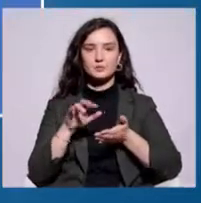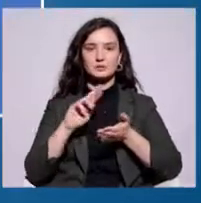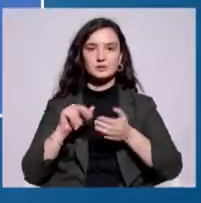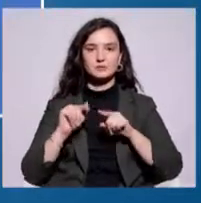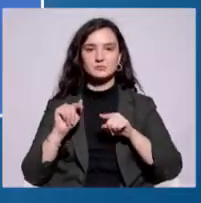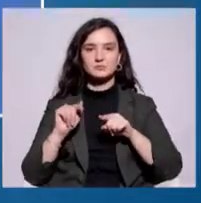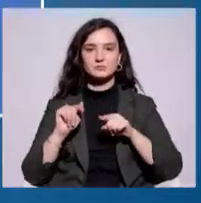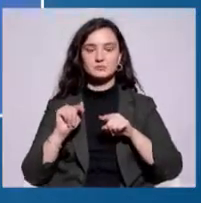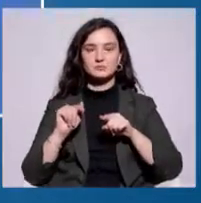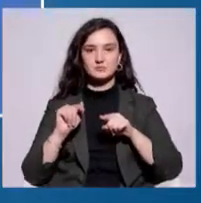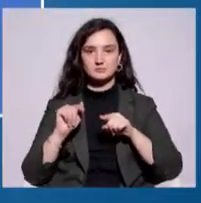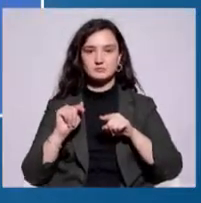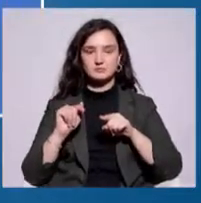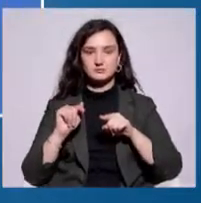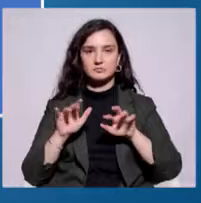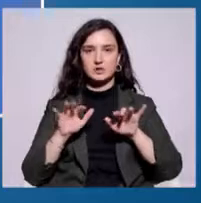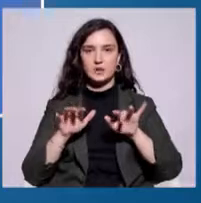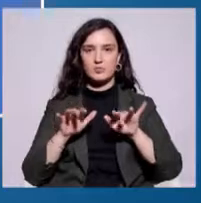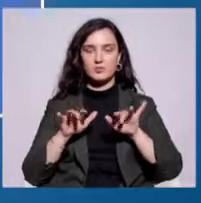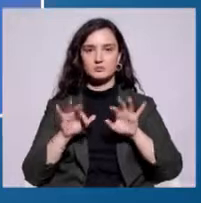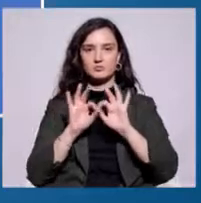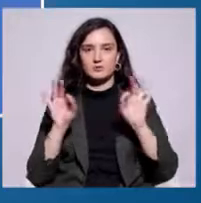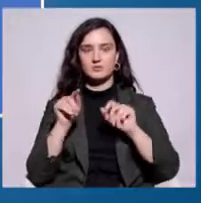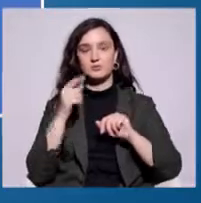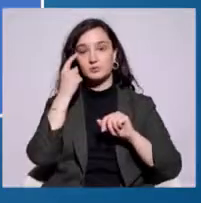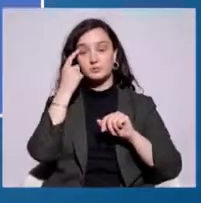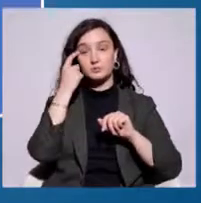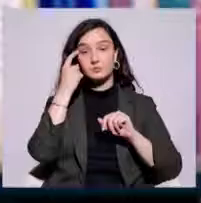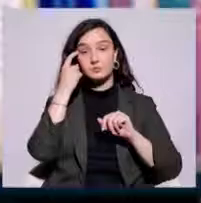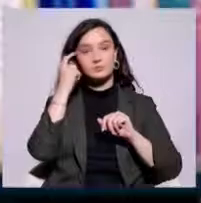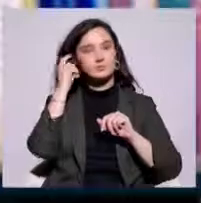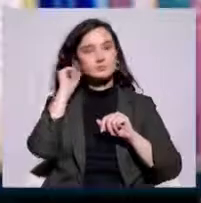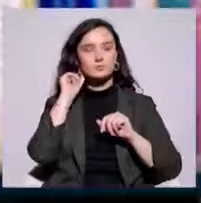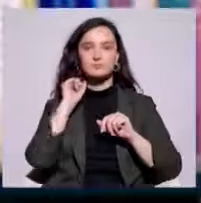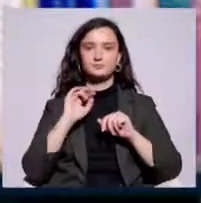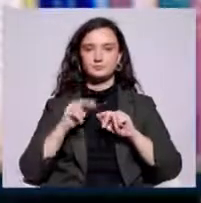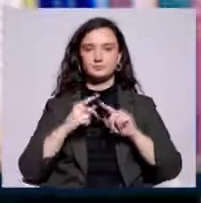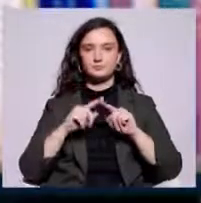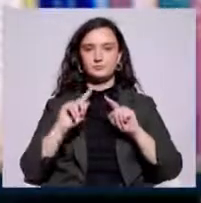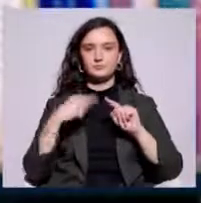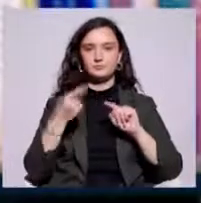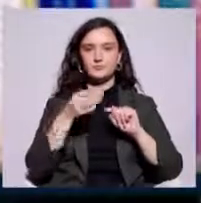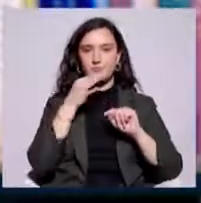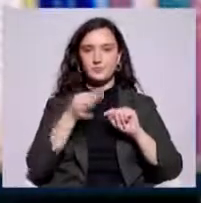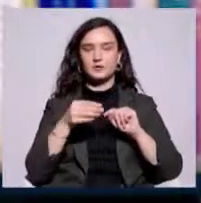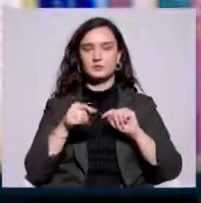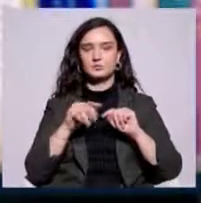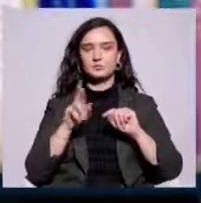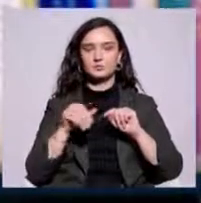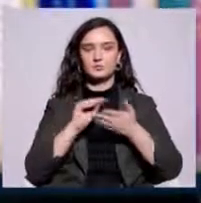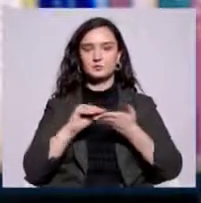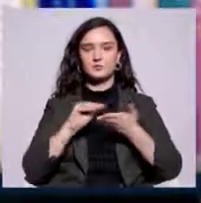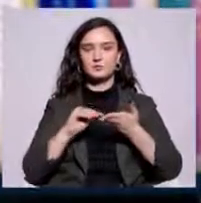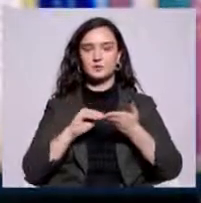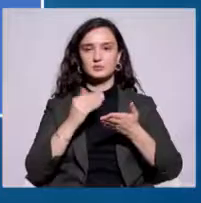and a keyboard. Wonderful, Zach. And now let's go over the rest of these answers. So